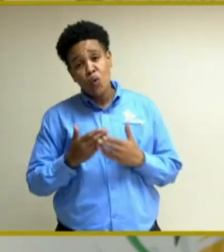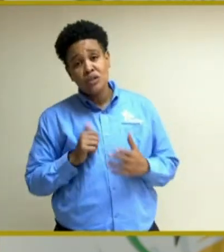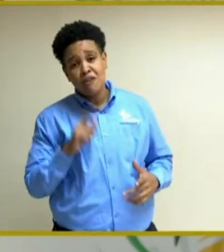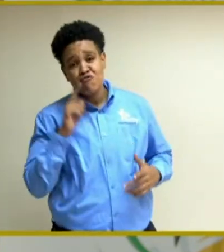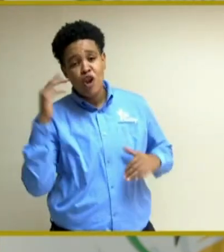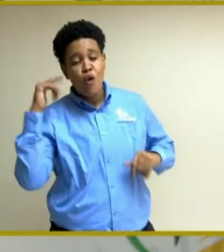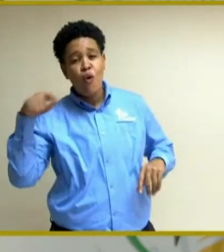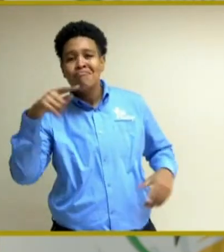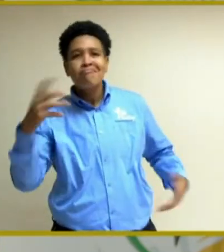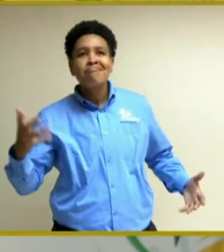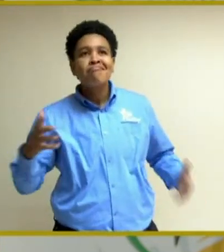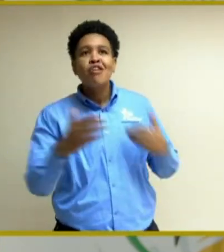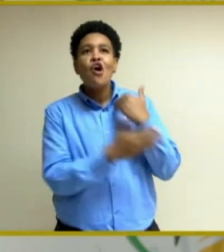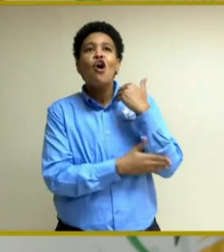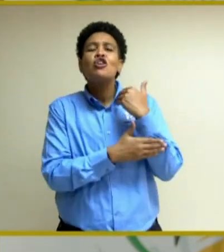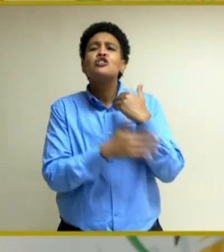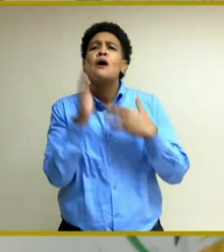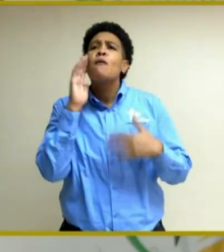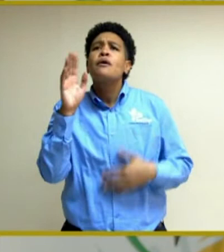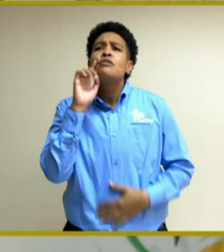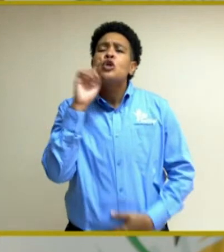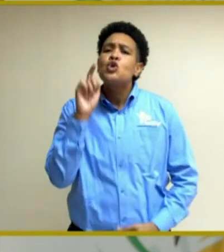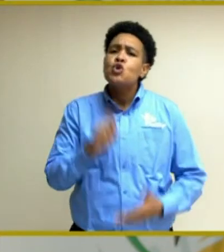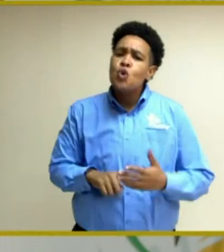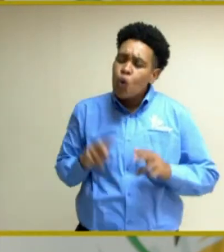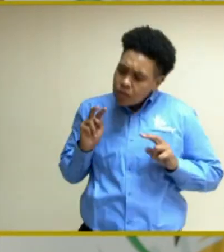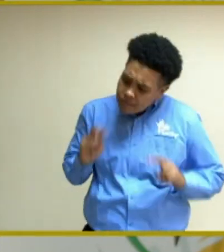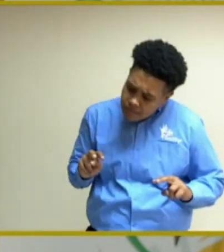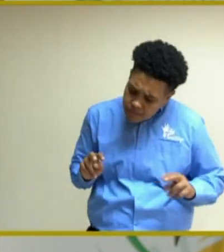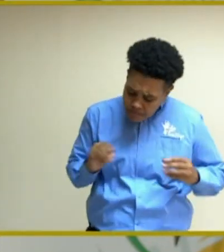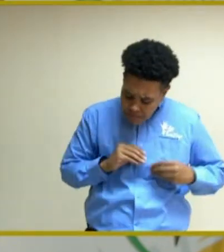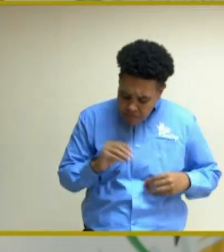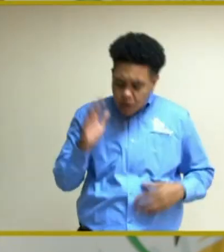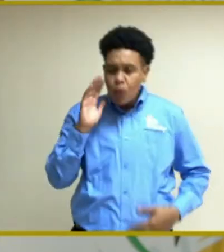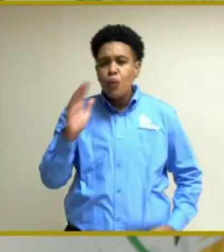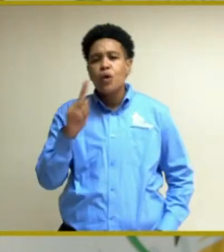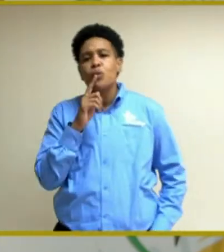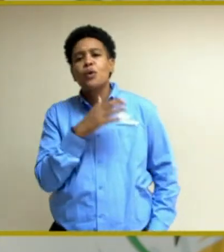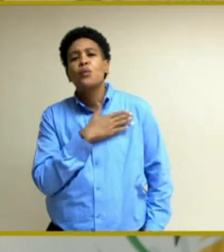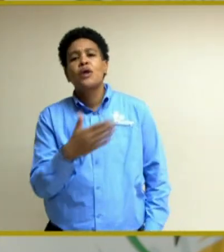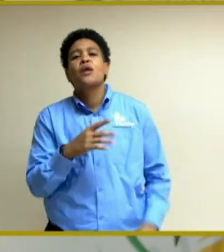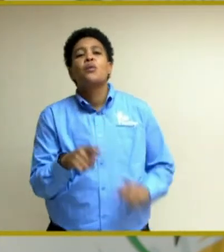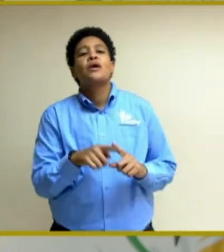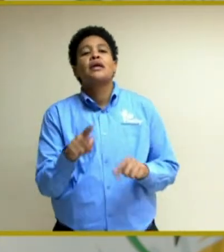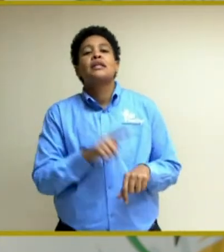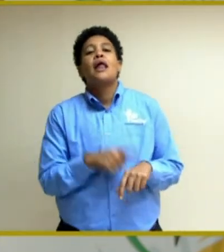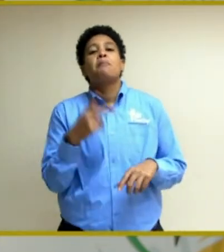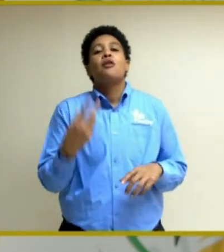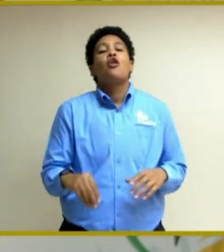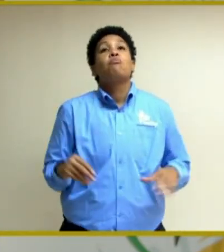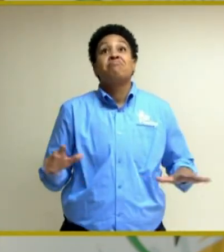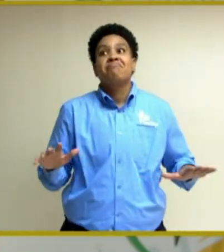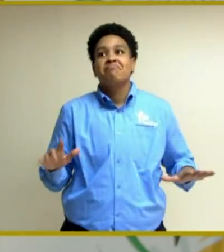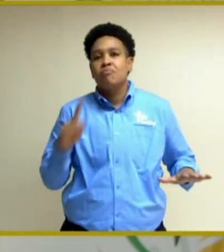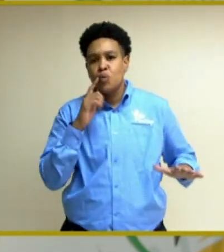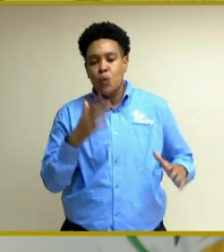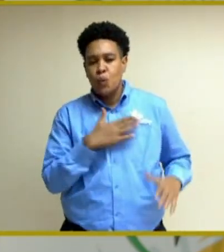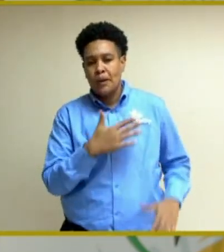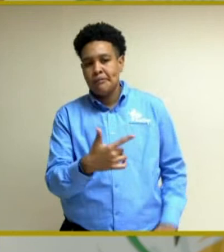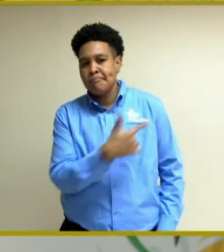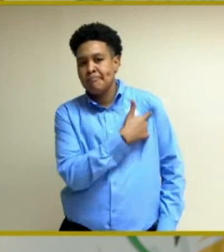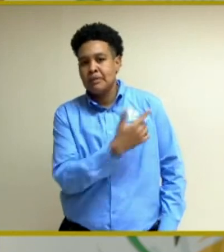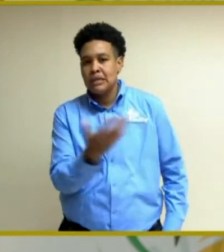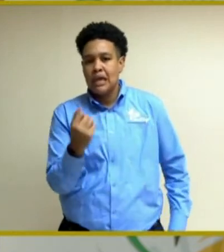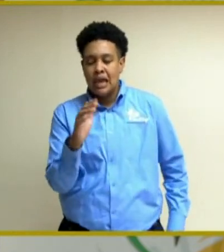that the rest of the country will take note and will be willing when their time comes to take the jab, the